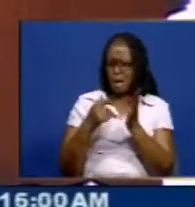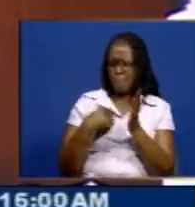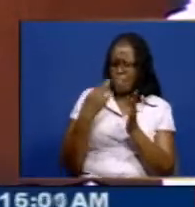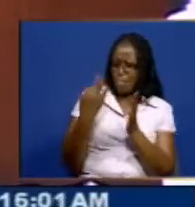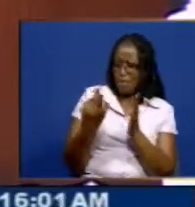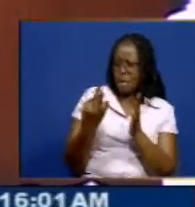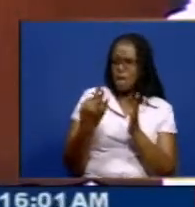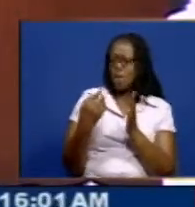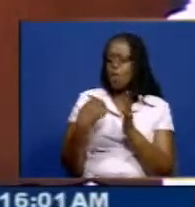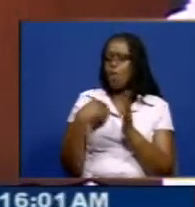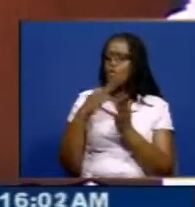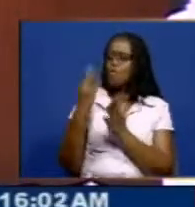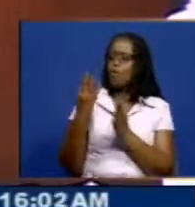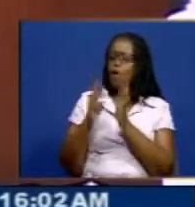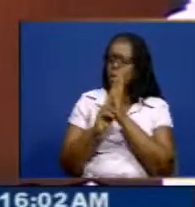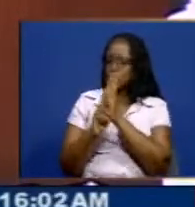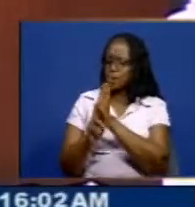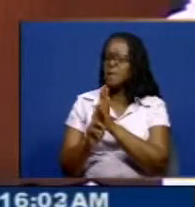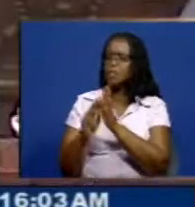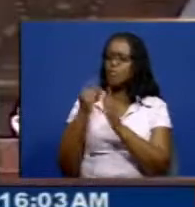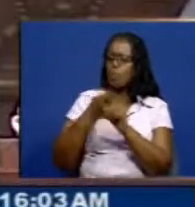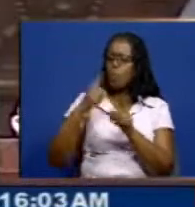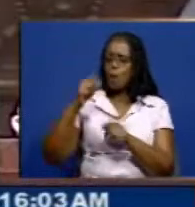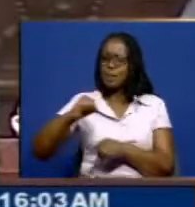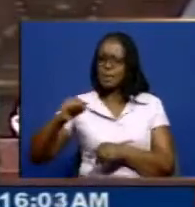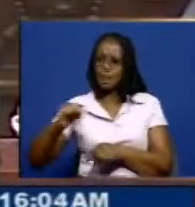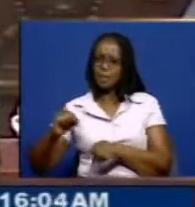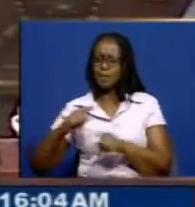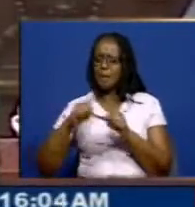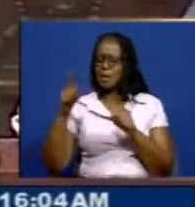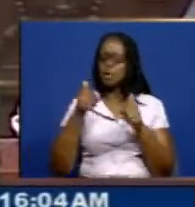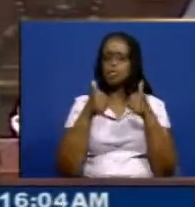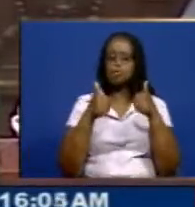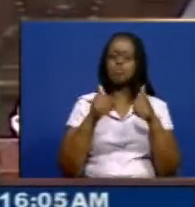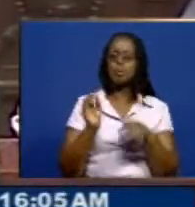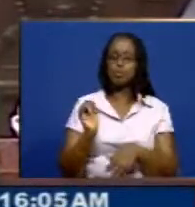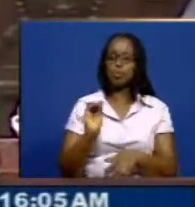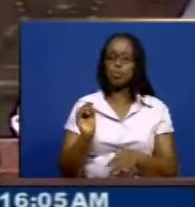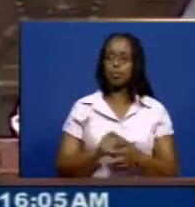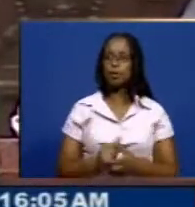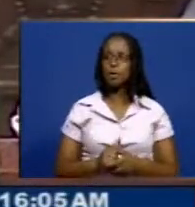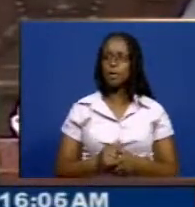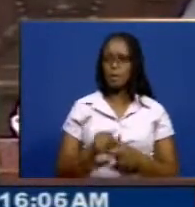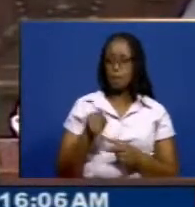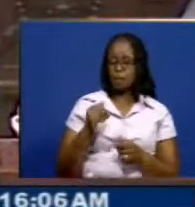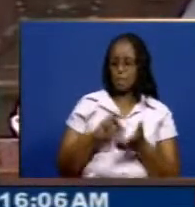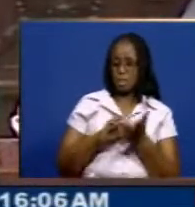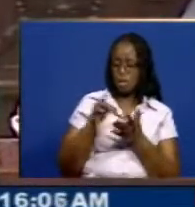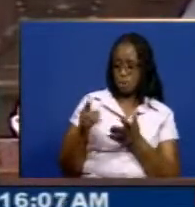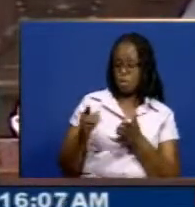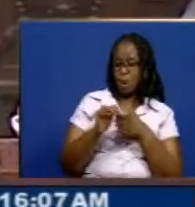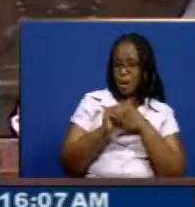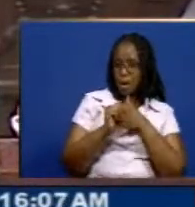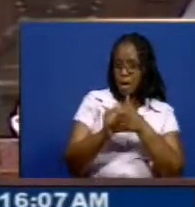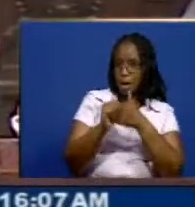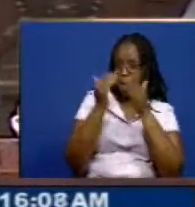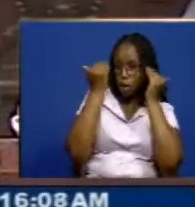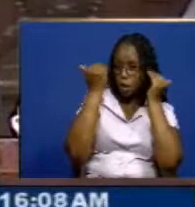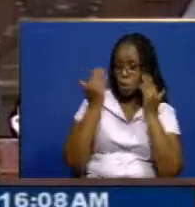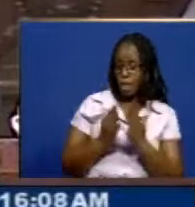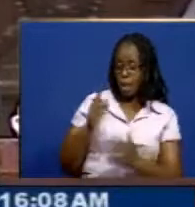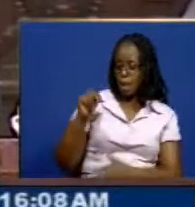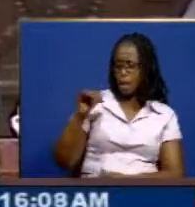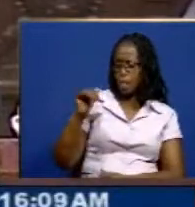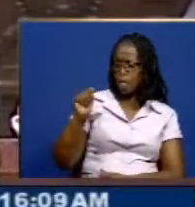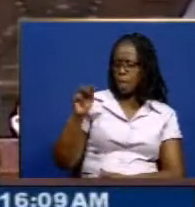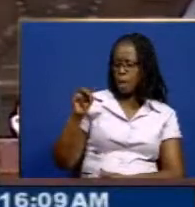side, and it doesn't look very tidy. Okay. I presume, Mohamud, you are the lead counsel. So you can elect who